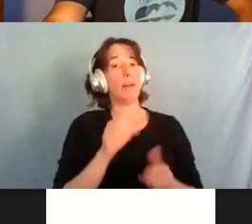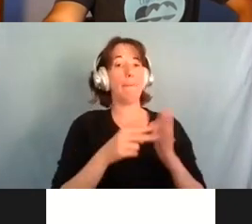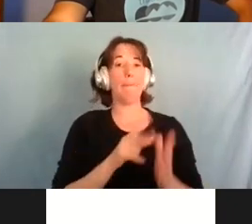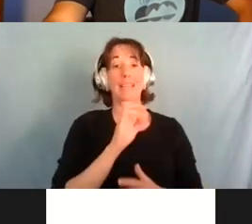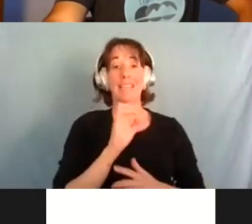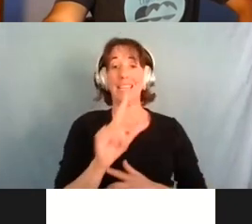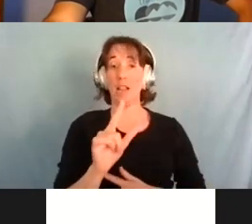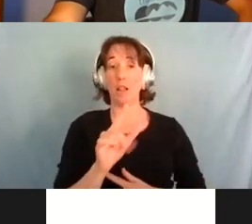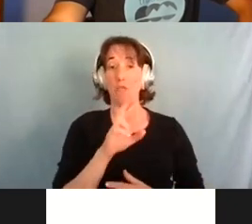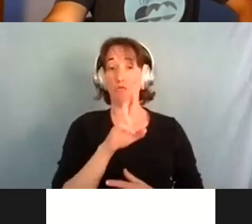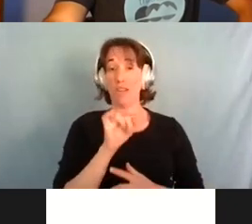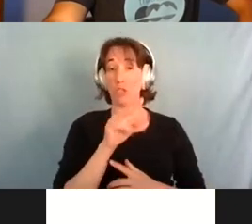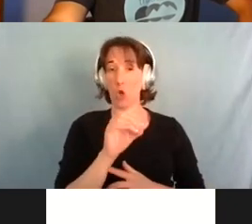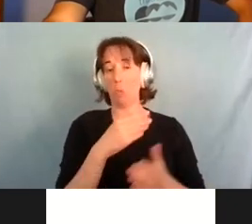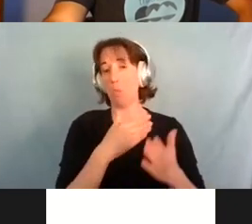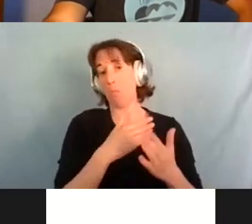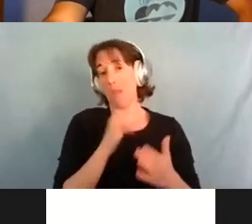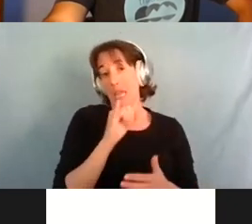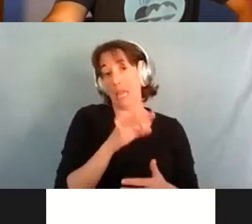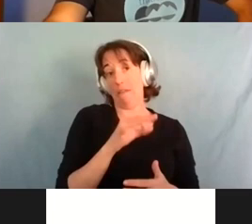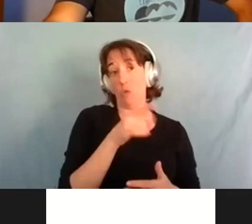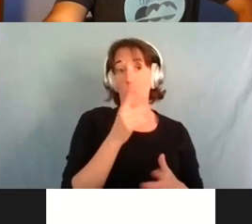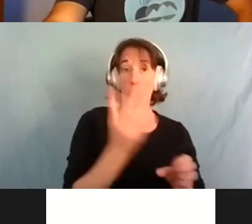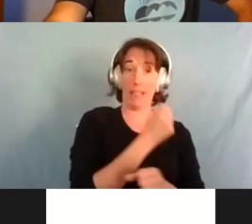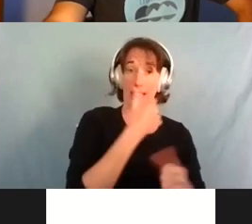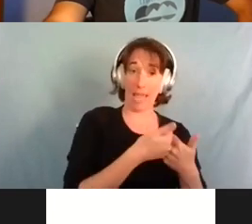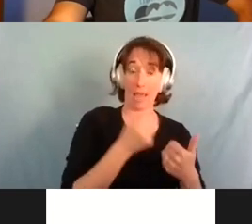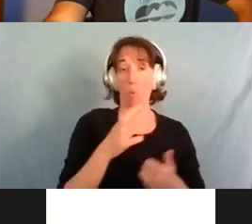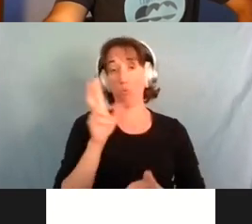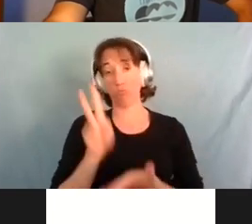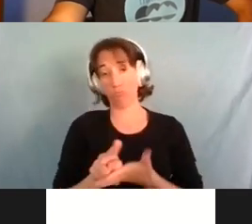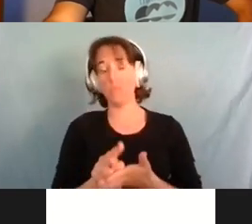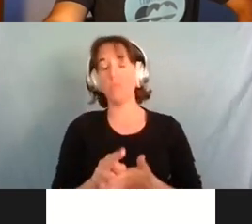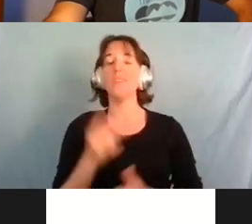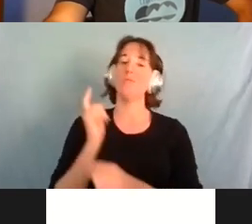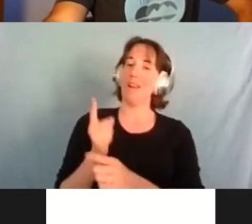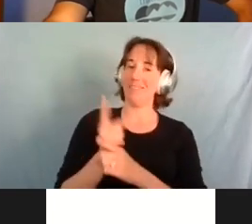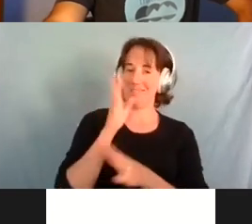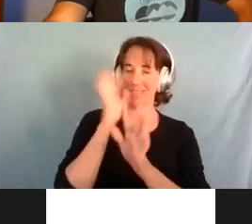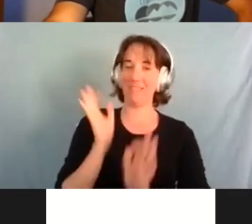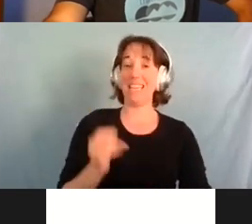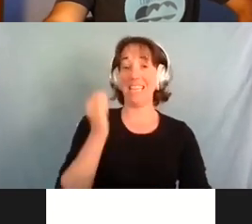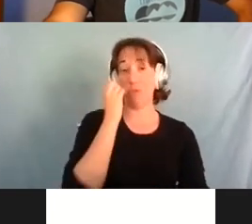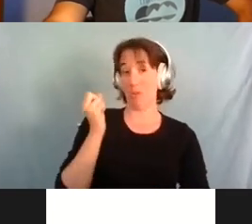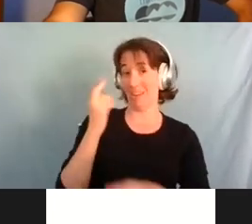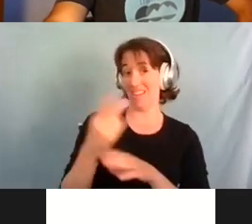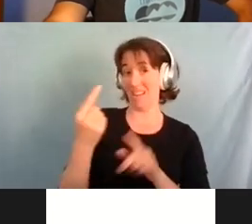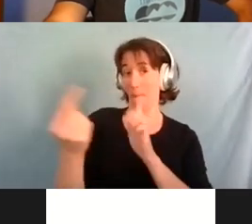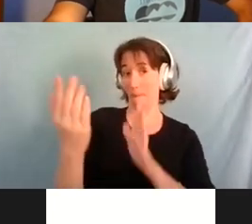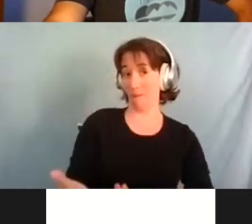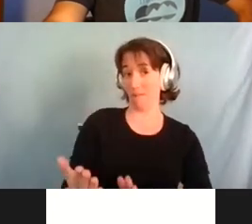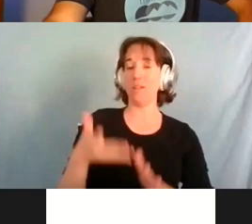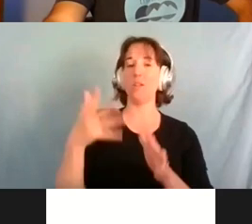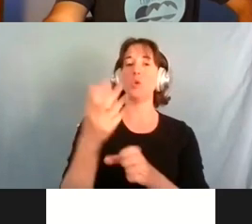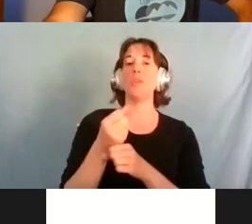Yeah, definitely, definitely. So if you manage to defeat an opponent, you get a positive reward, but if you are eliminated